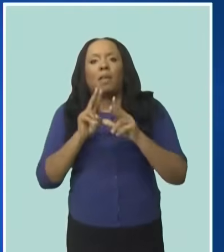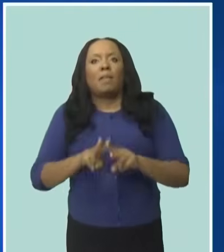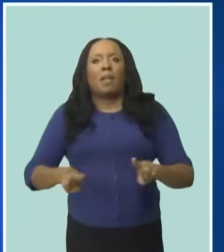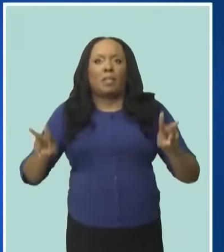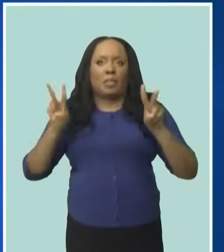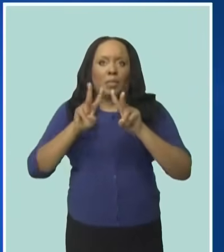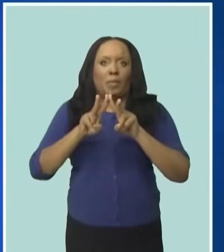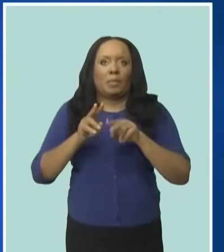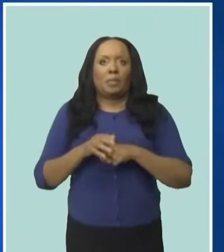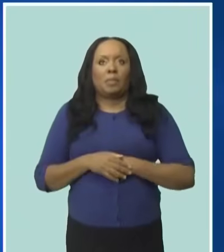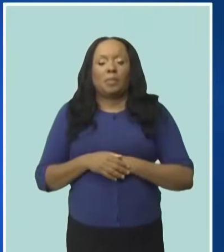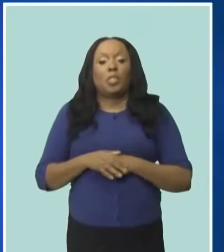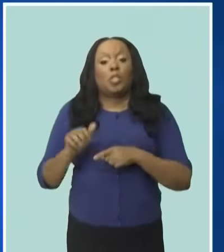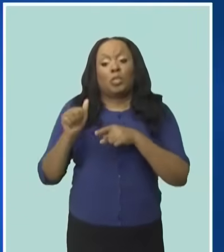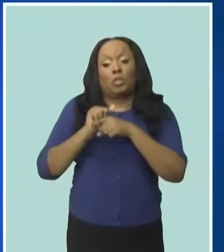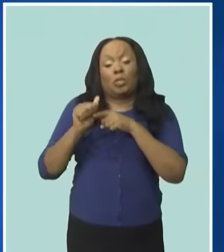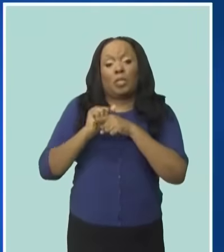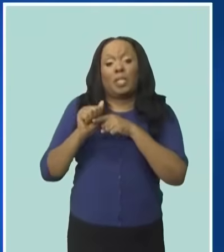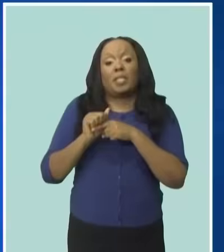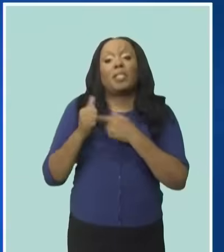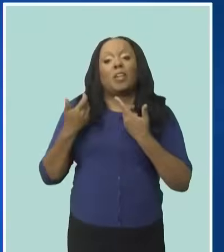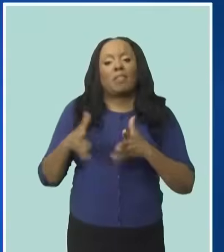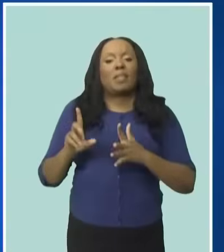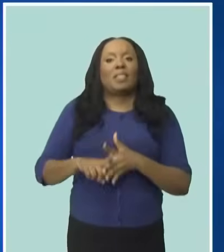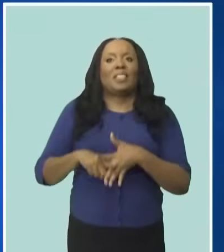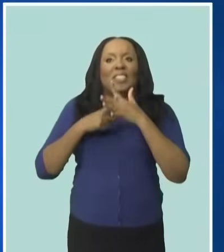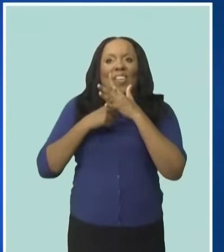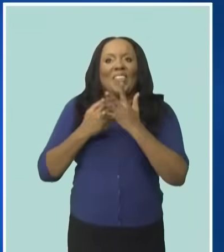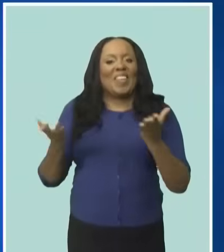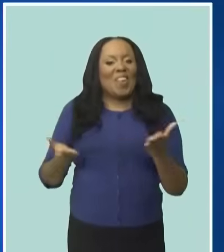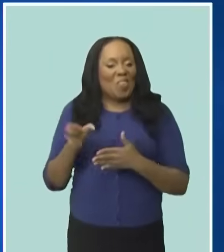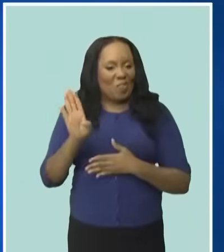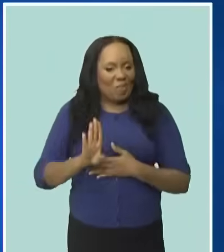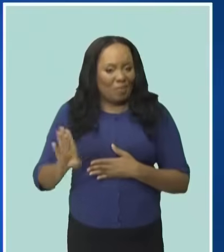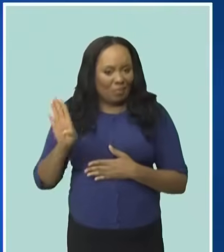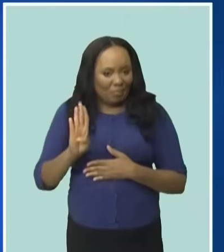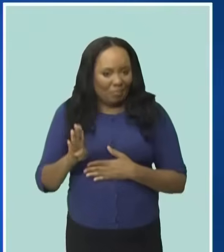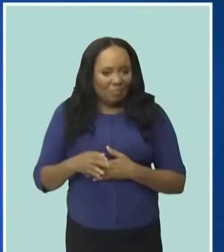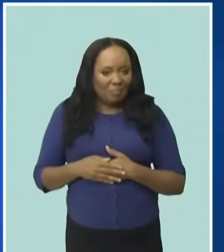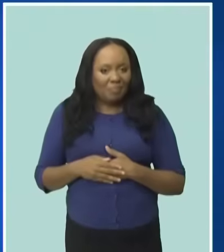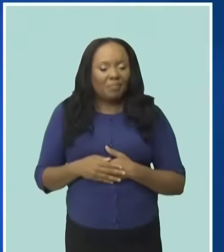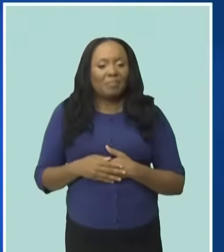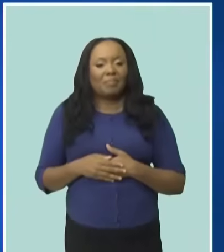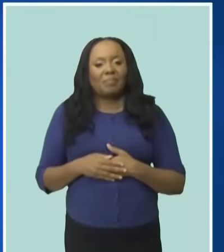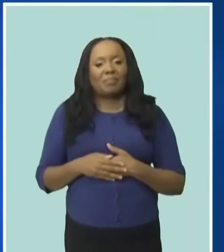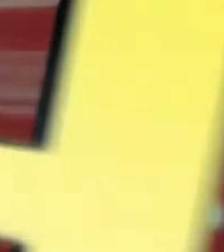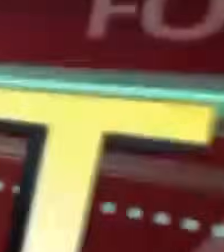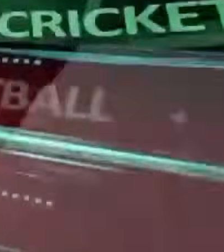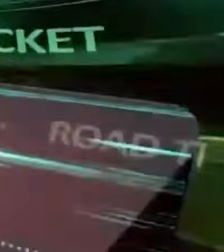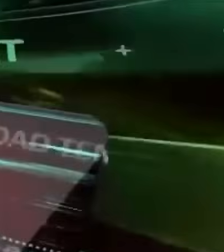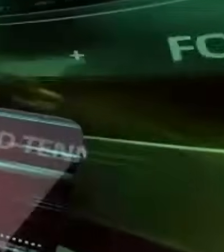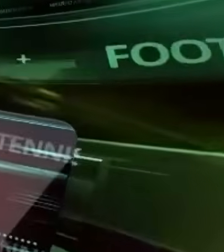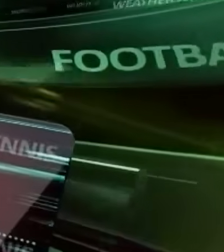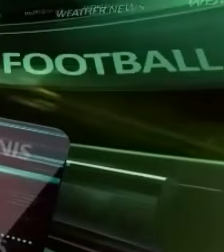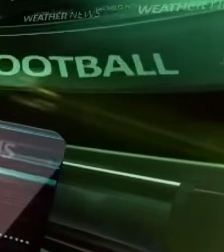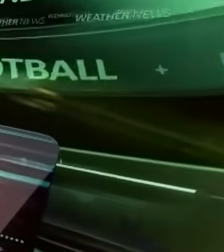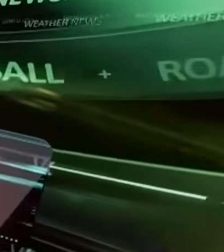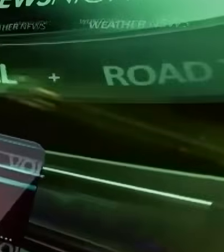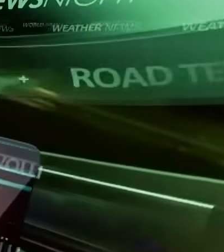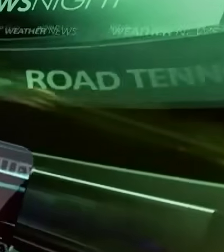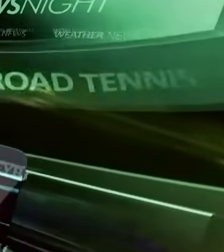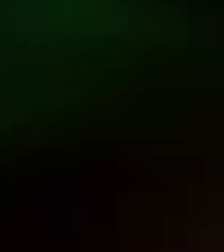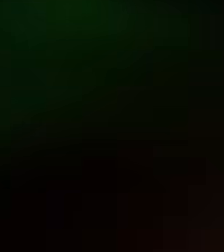for the Barbadians signed on to the Uber taxi service. Trevor Thorpe for the Business Report. Sports